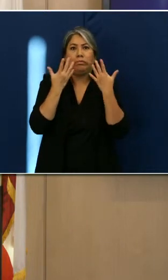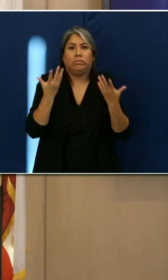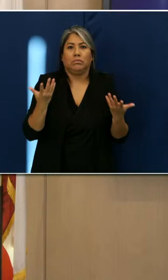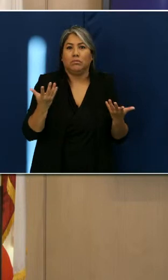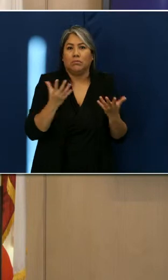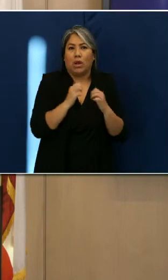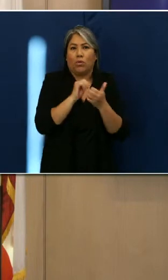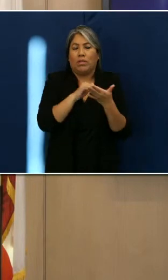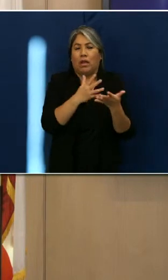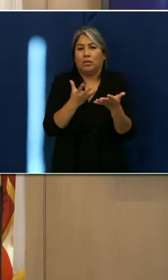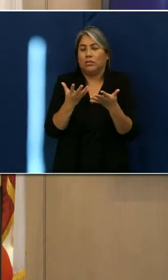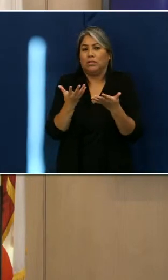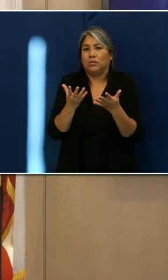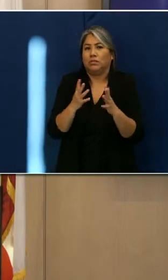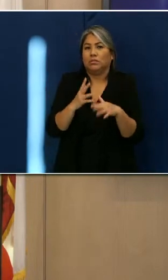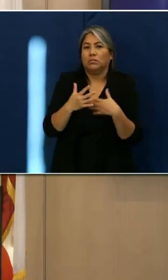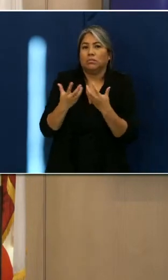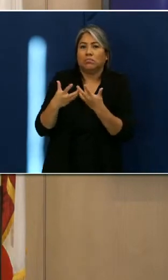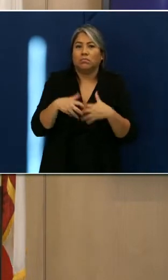is going to respond to that.